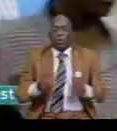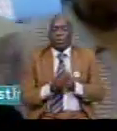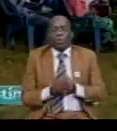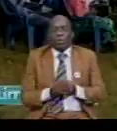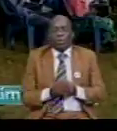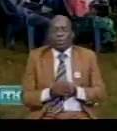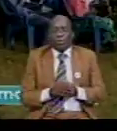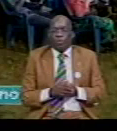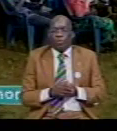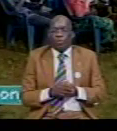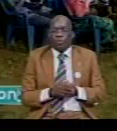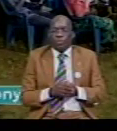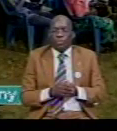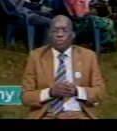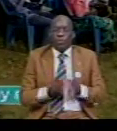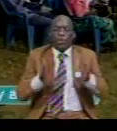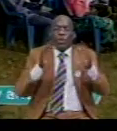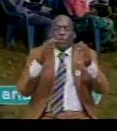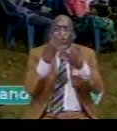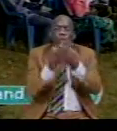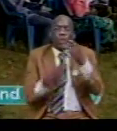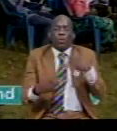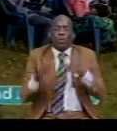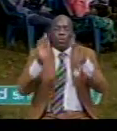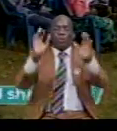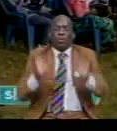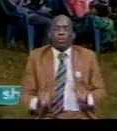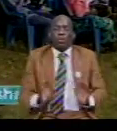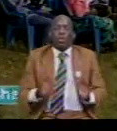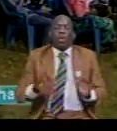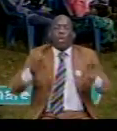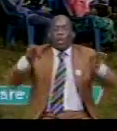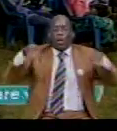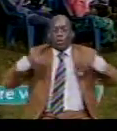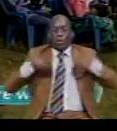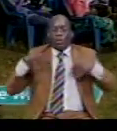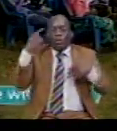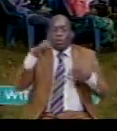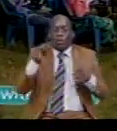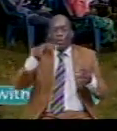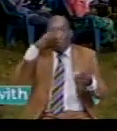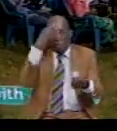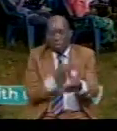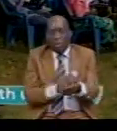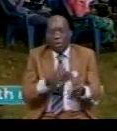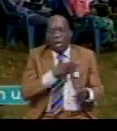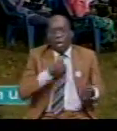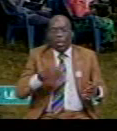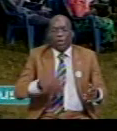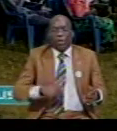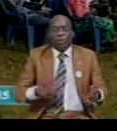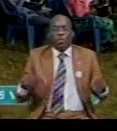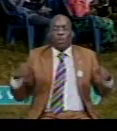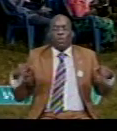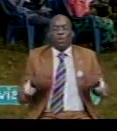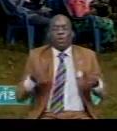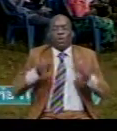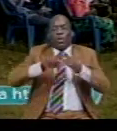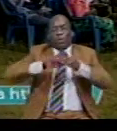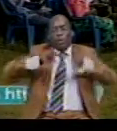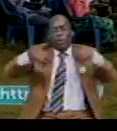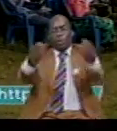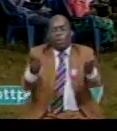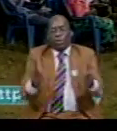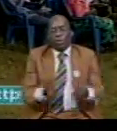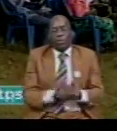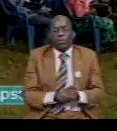the Lord. Double miracle there. Admission for son and abdominal pain gone. Praise the Lord.